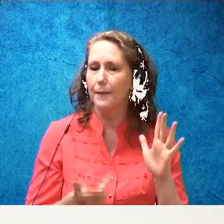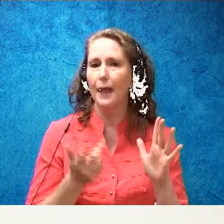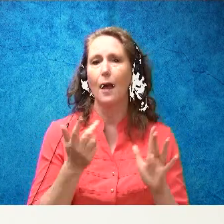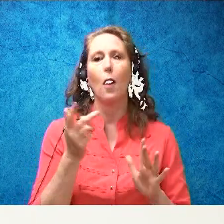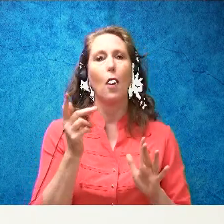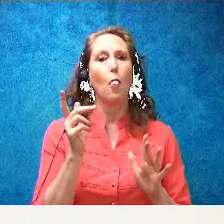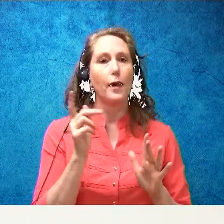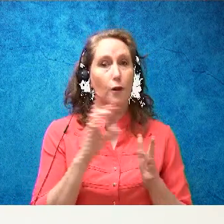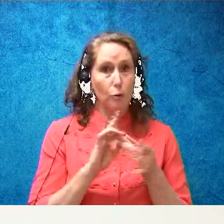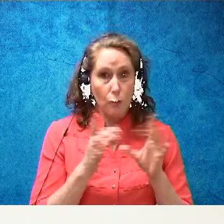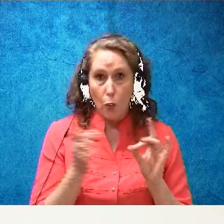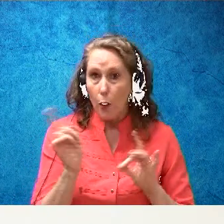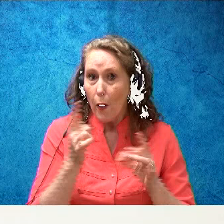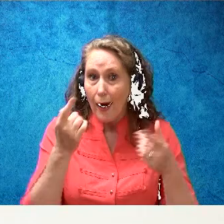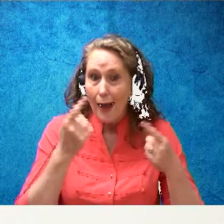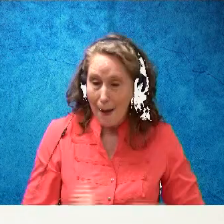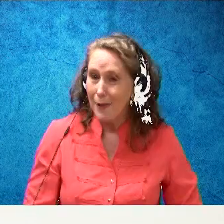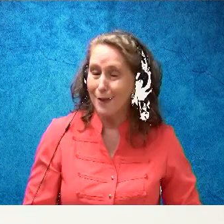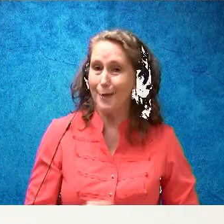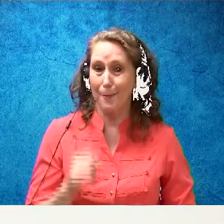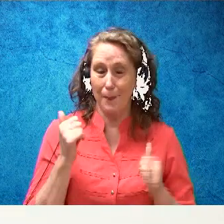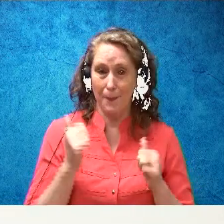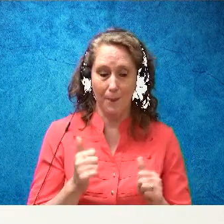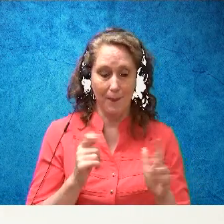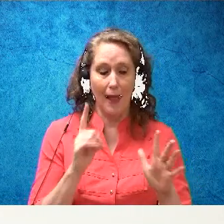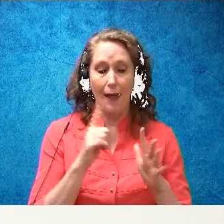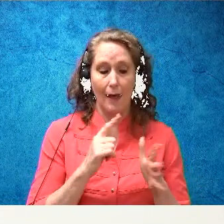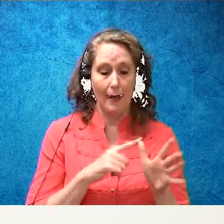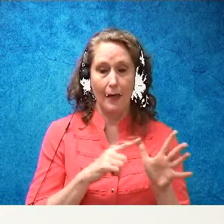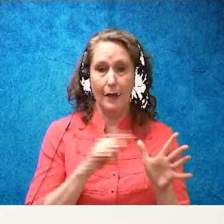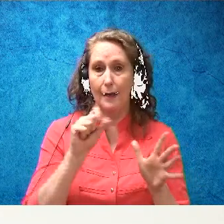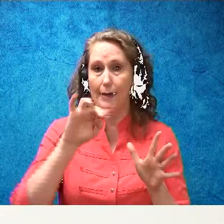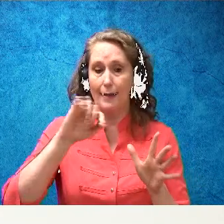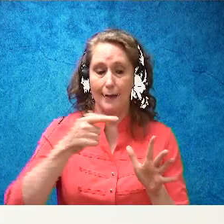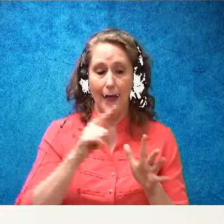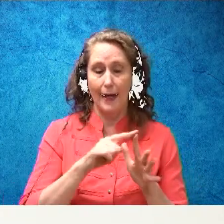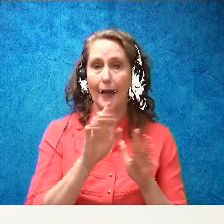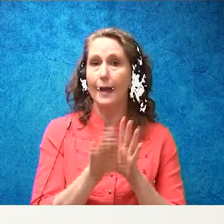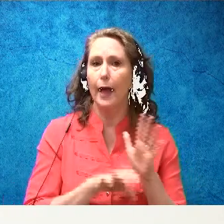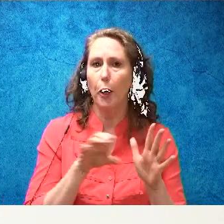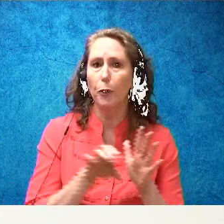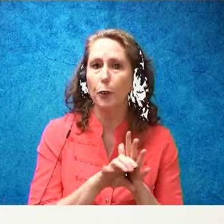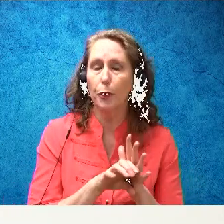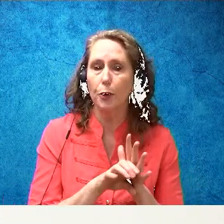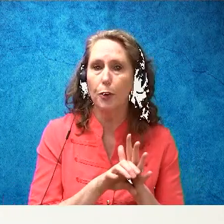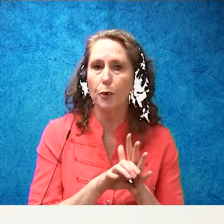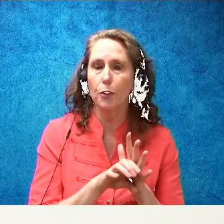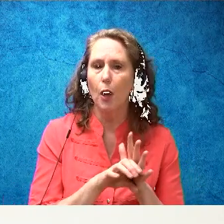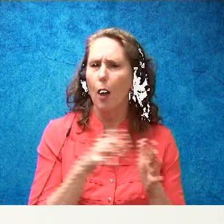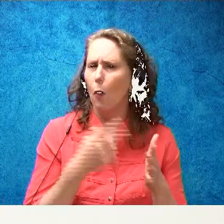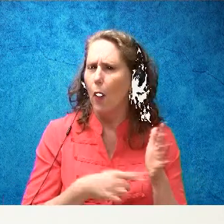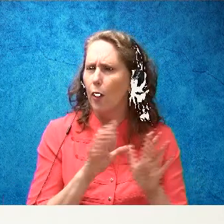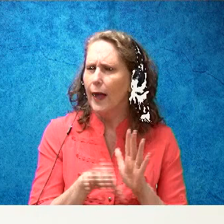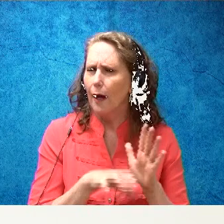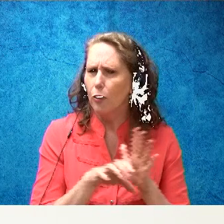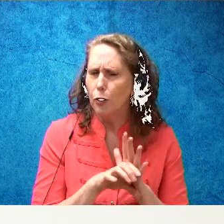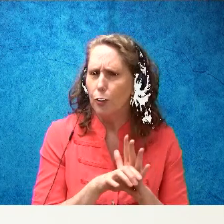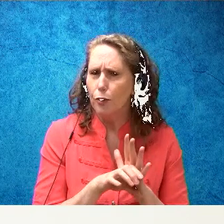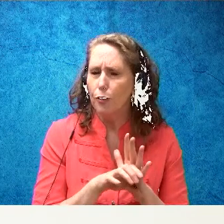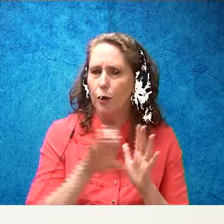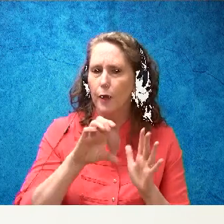Where the story takes place. Awesome. So we have setting, characters. What are characters?